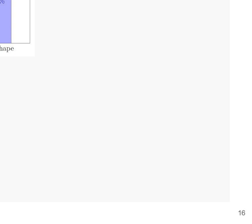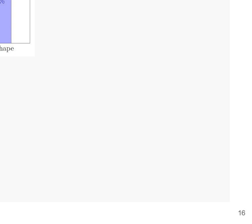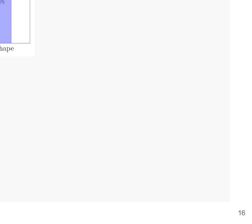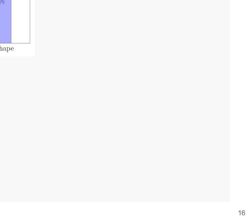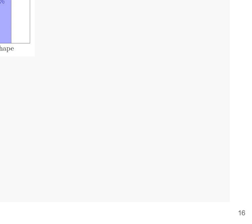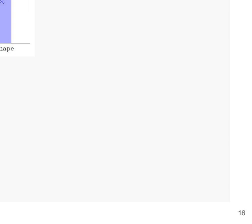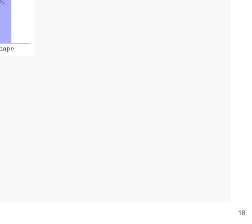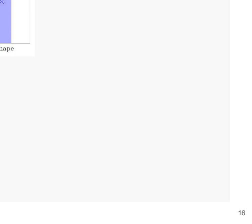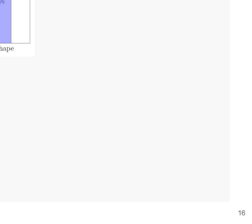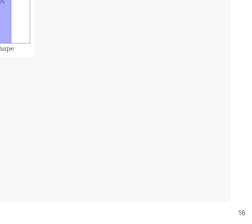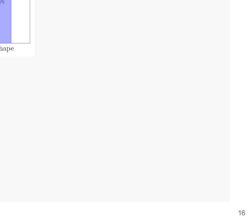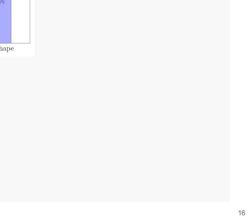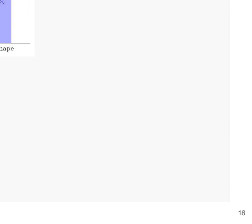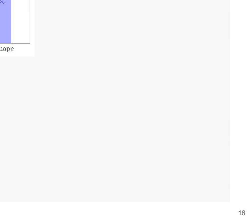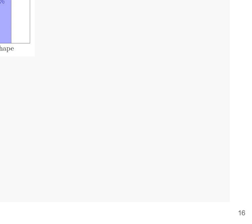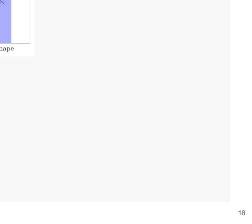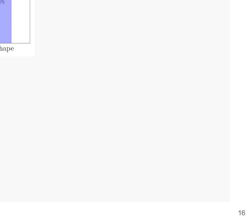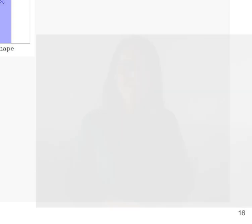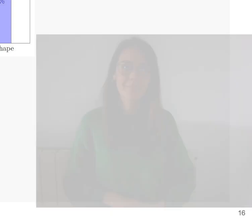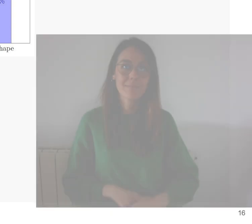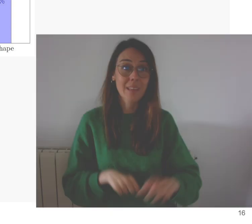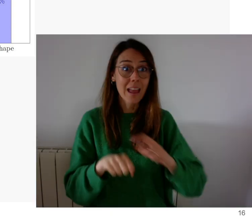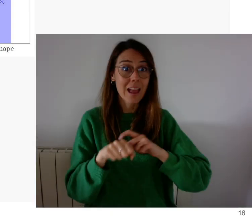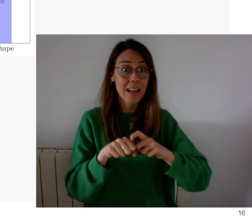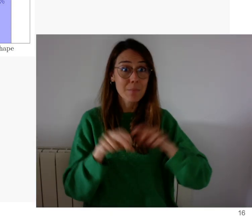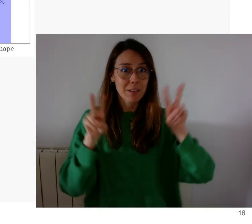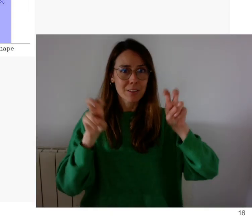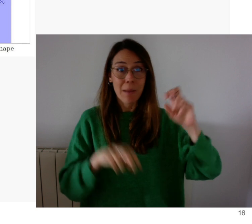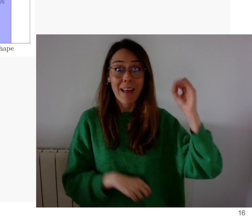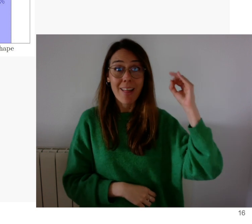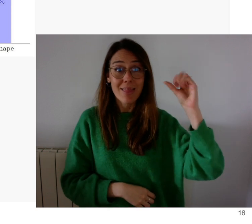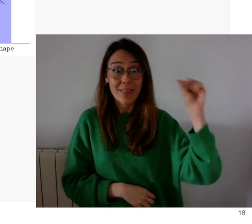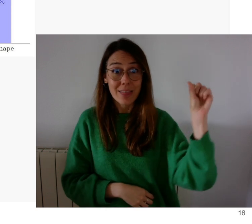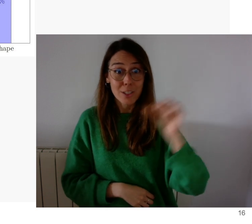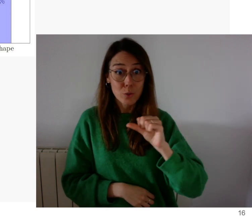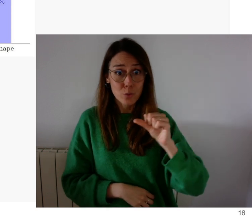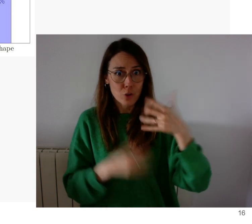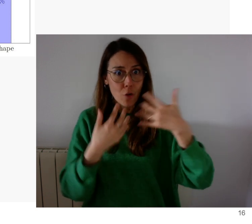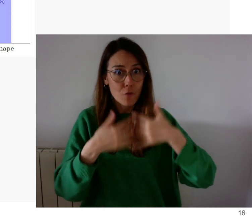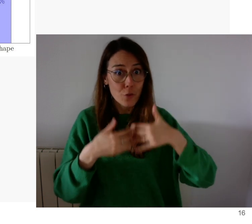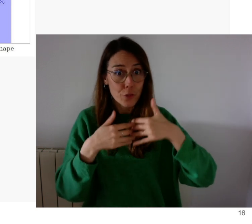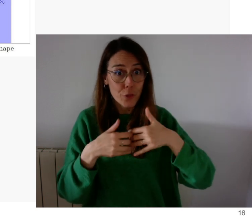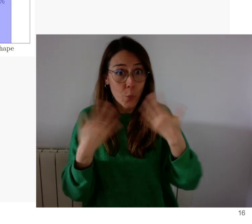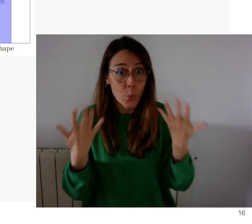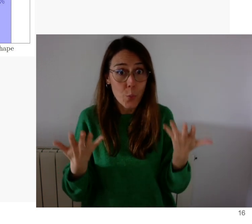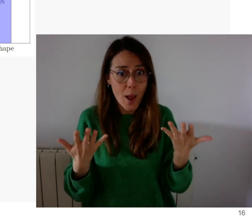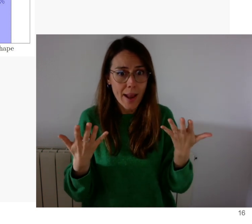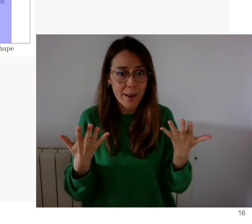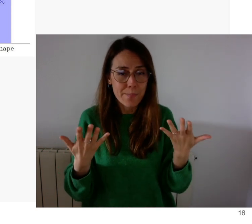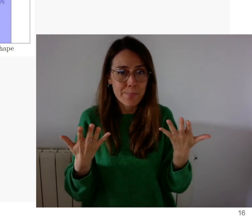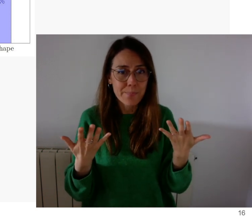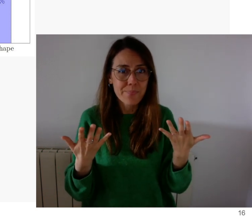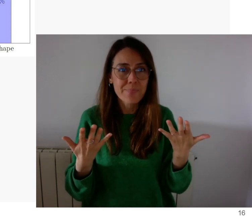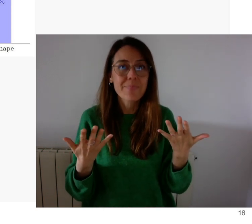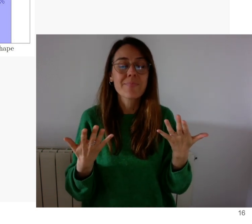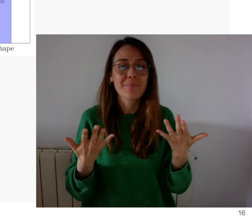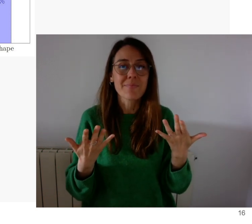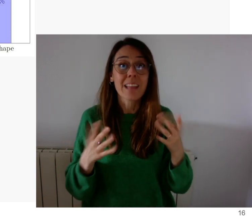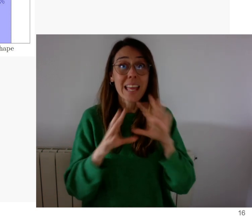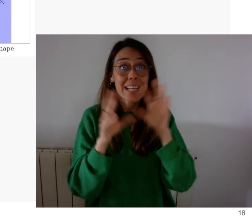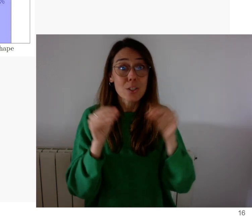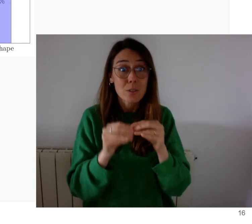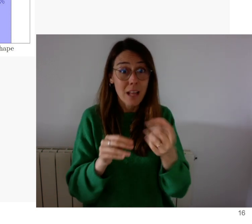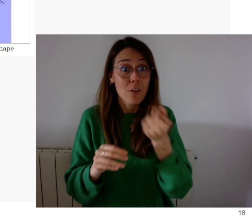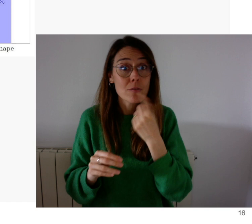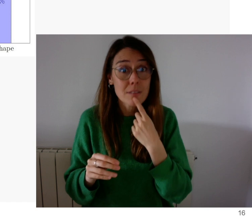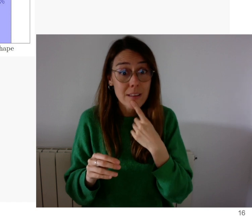Another factor that was statistically significant in the choice of the one handshape and the two handshape was the discourse status of